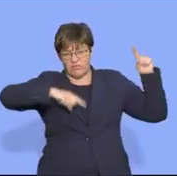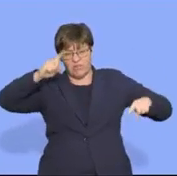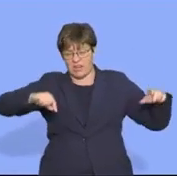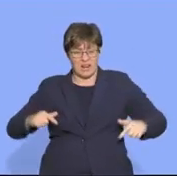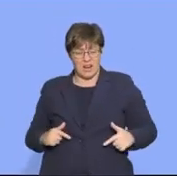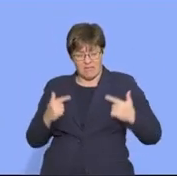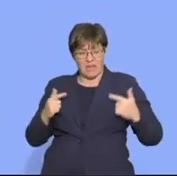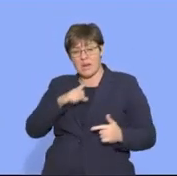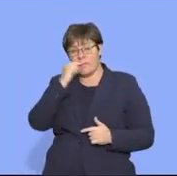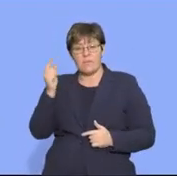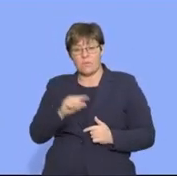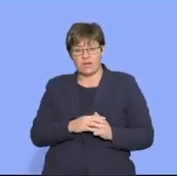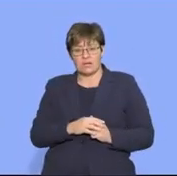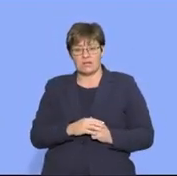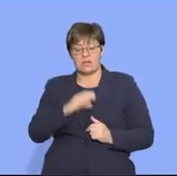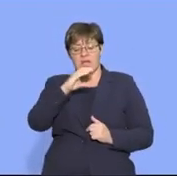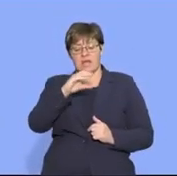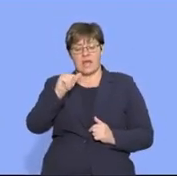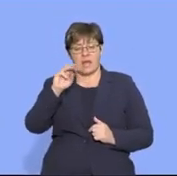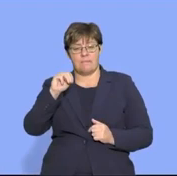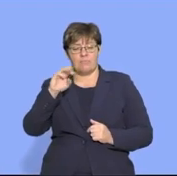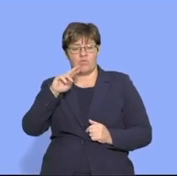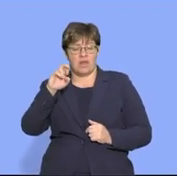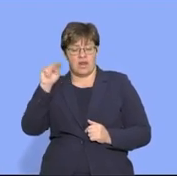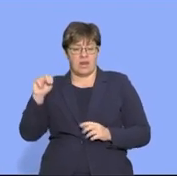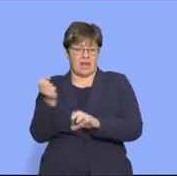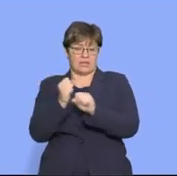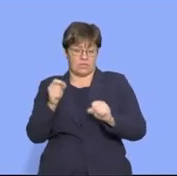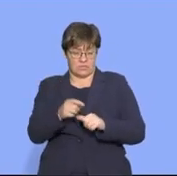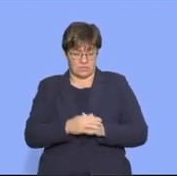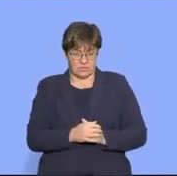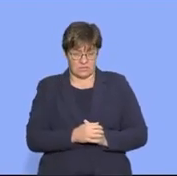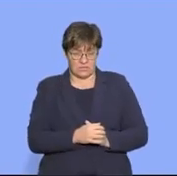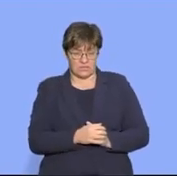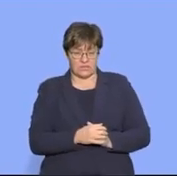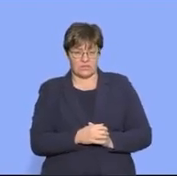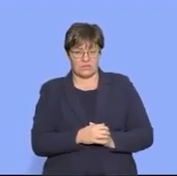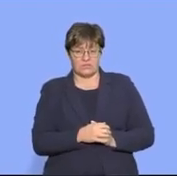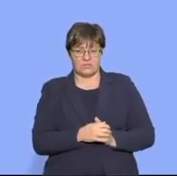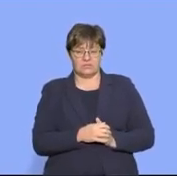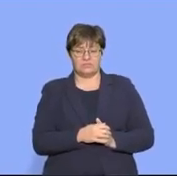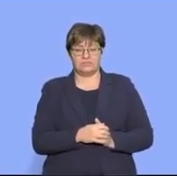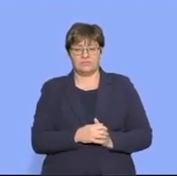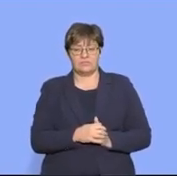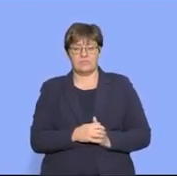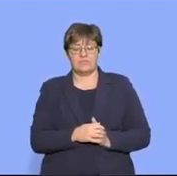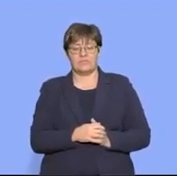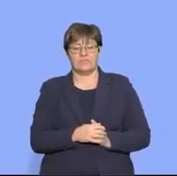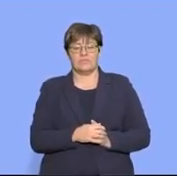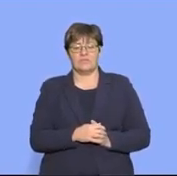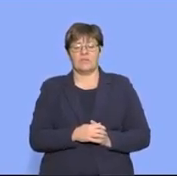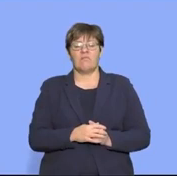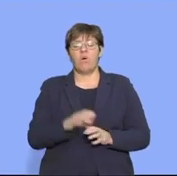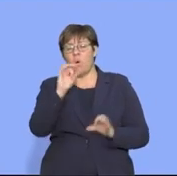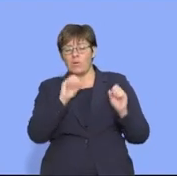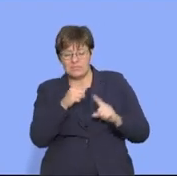expansion of the variety of life was called the Cambrian explosion. And here